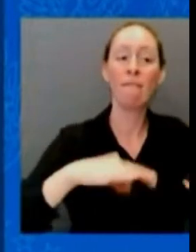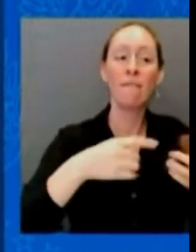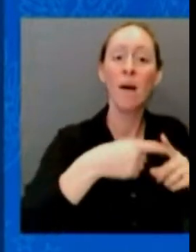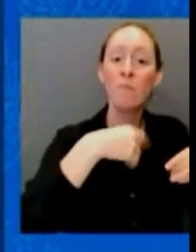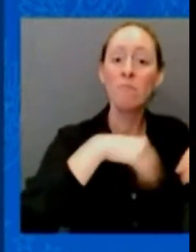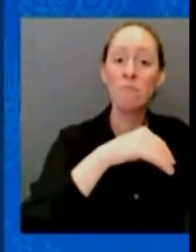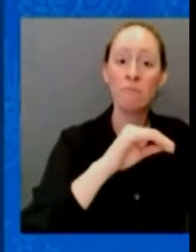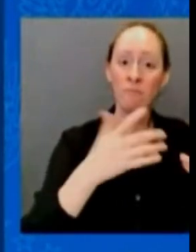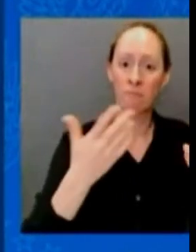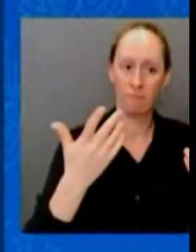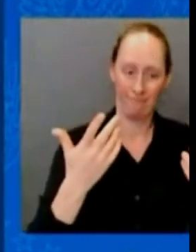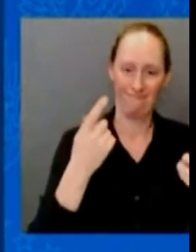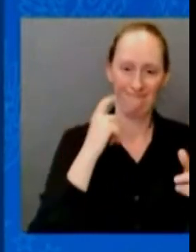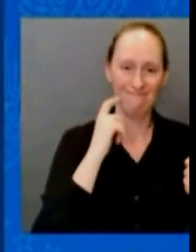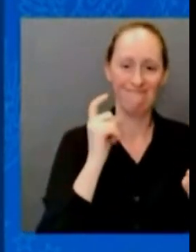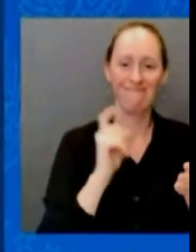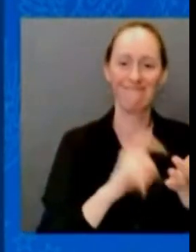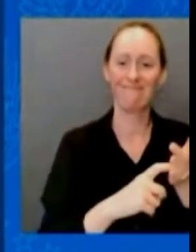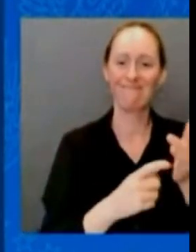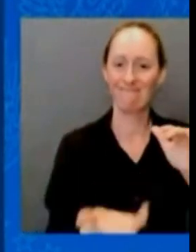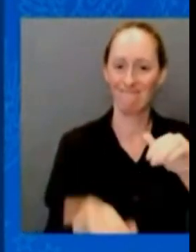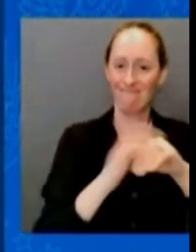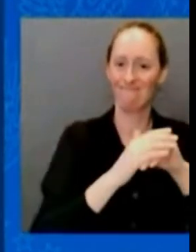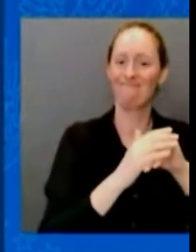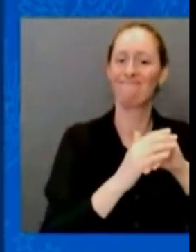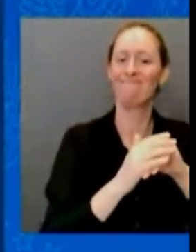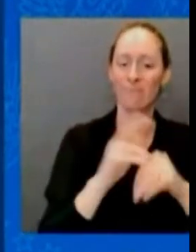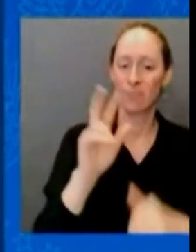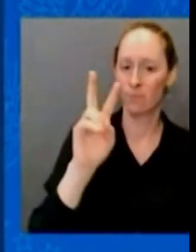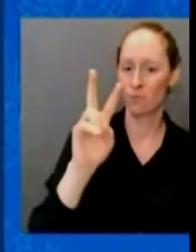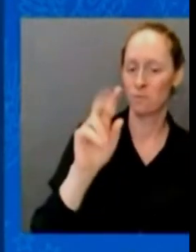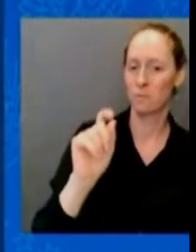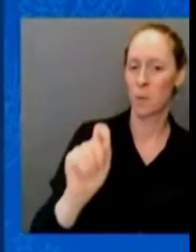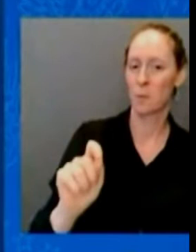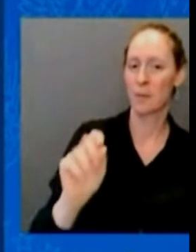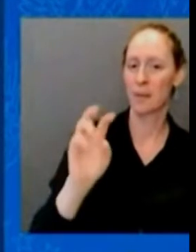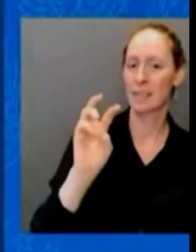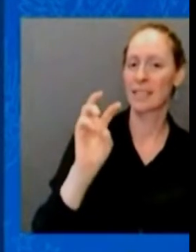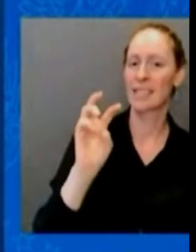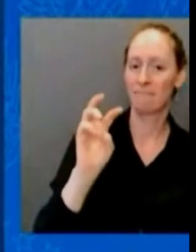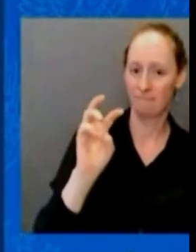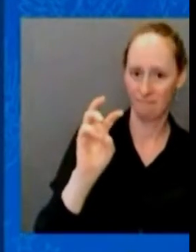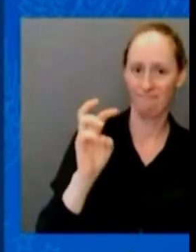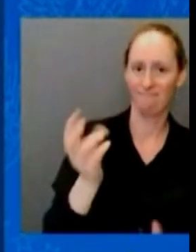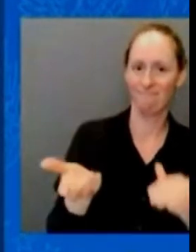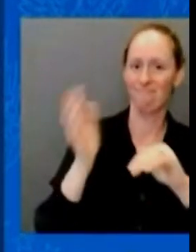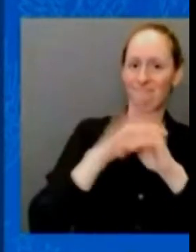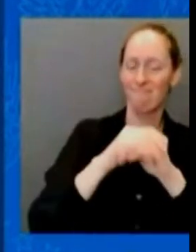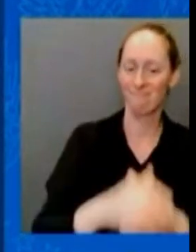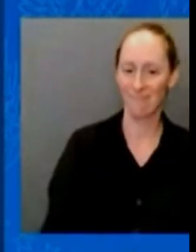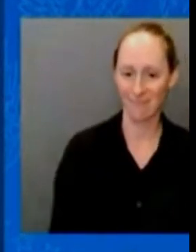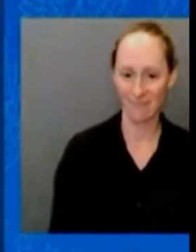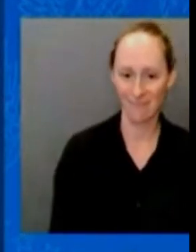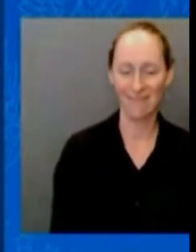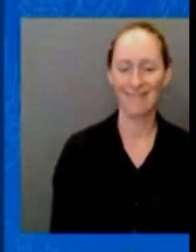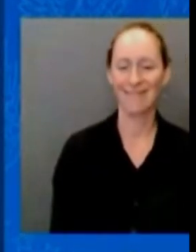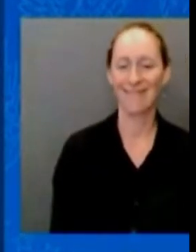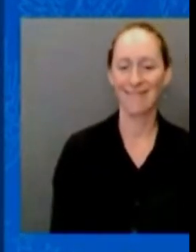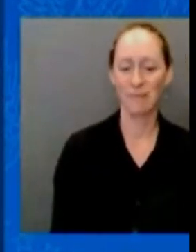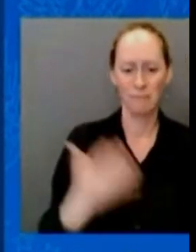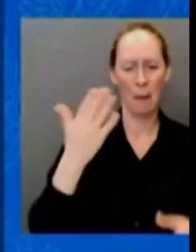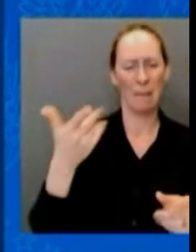quarter. And although it may not feel like it for everyone, people's incomes went up last quarter more than inflation went